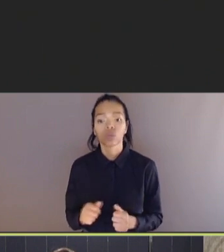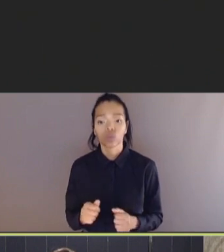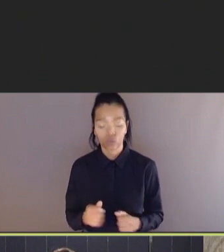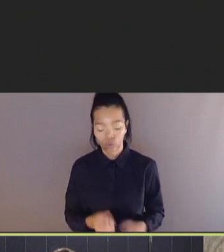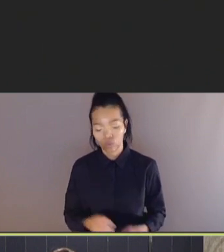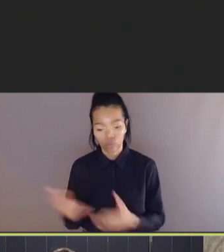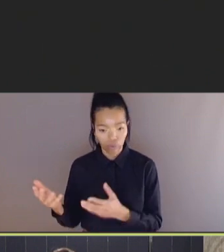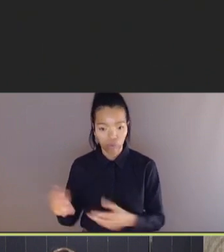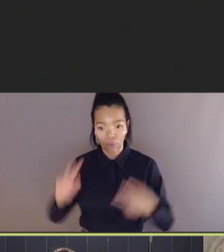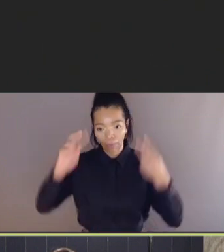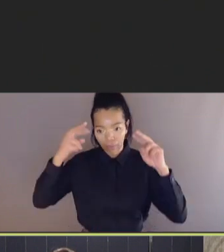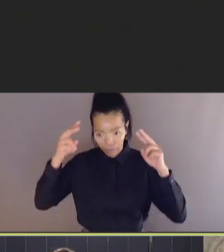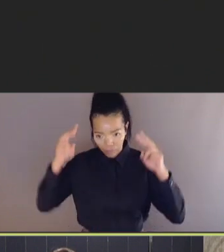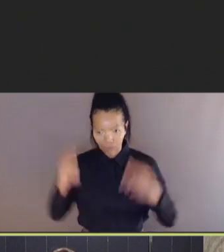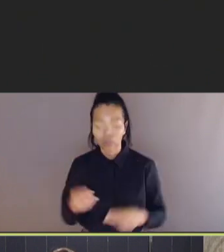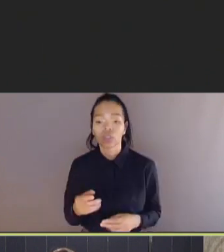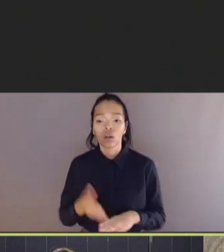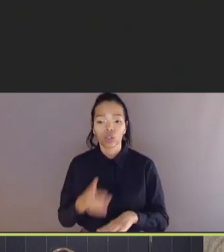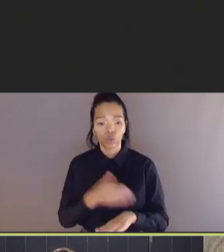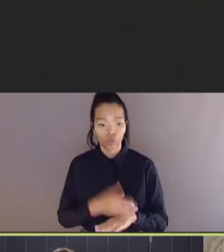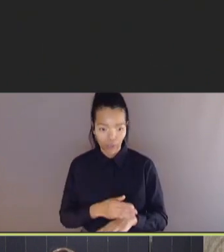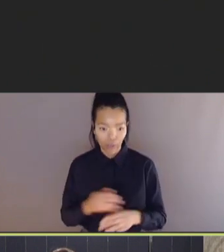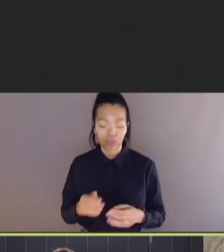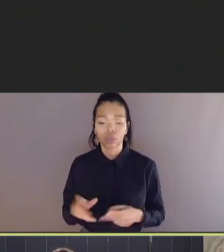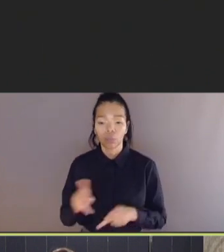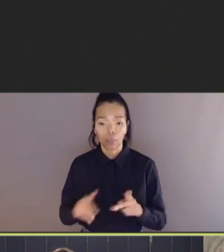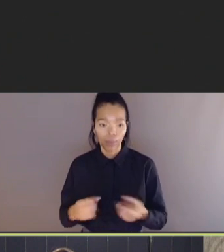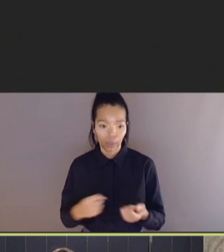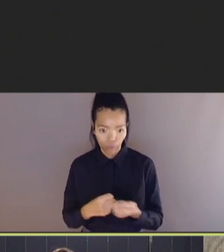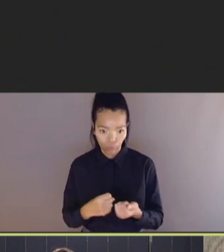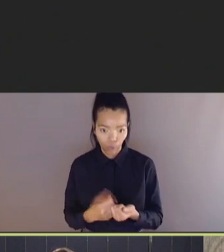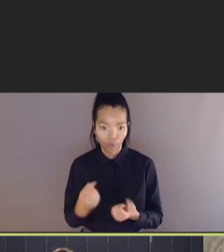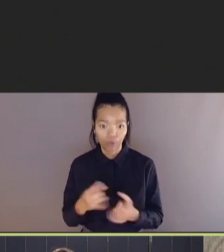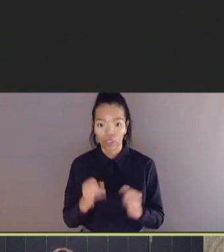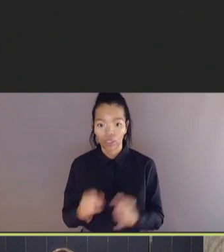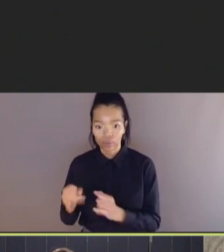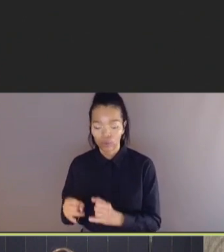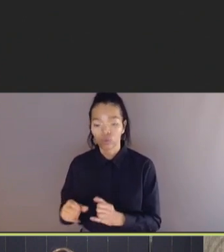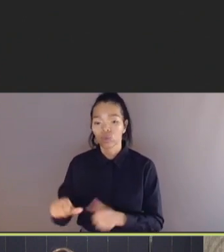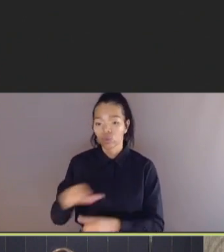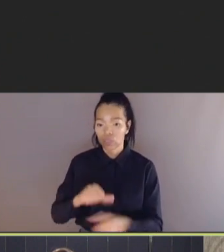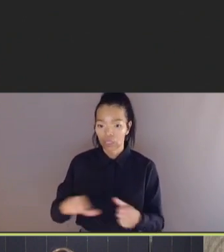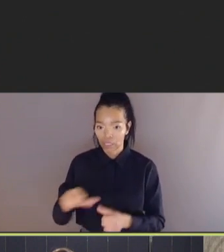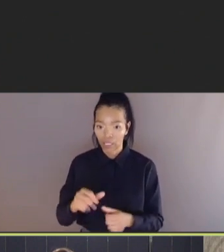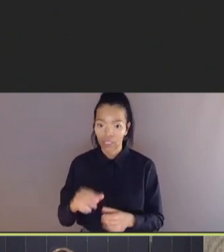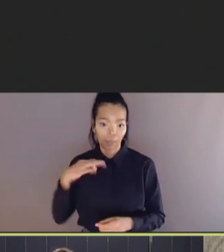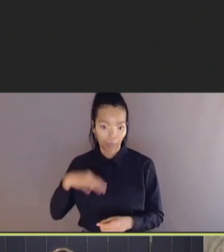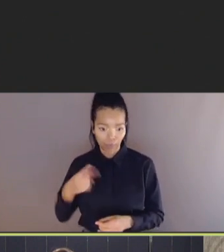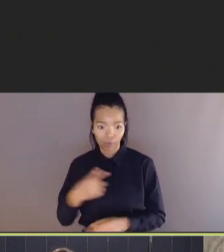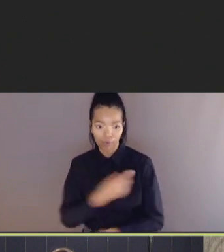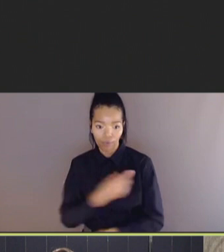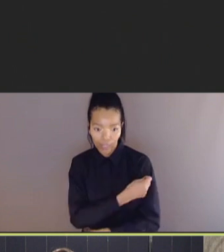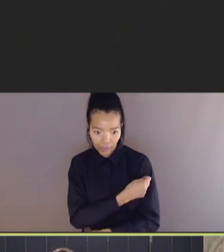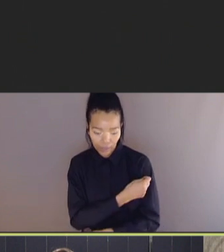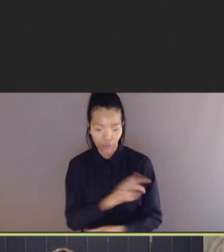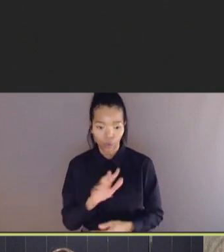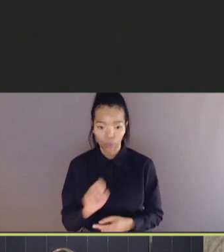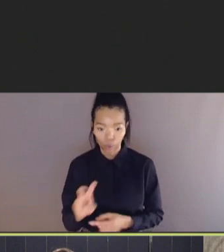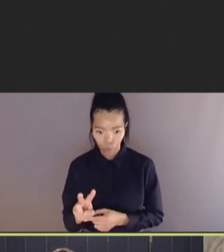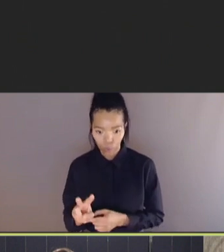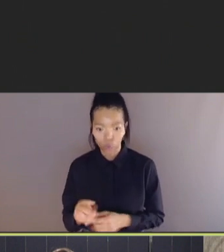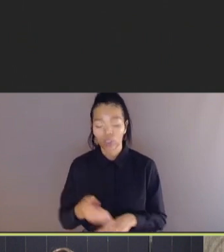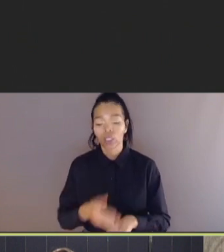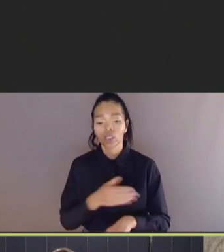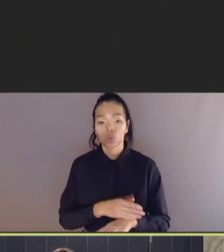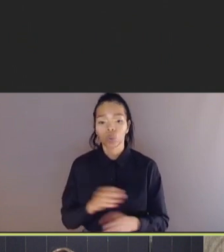for the individual and societal benefits of vaccination. Objective 3.2 is to increase provider capacity to